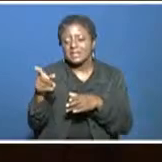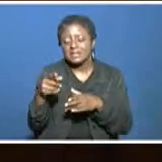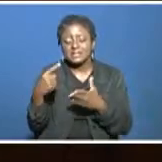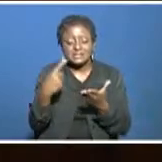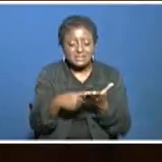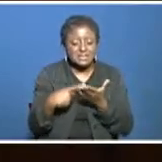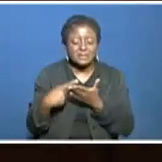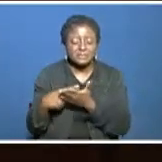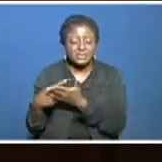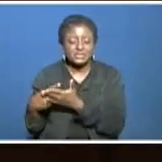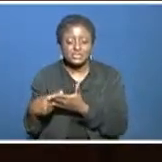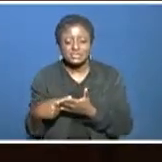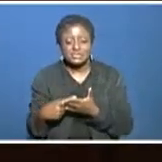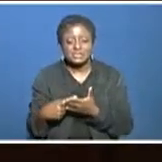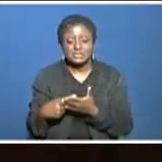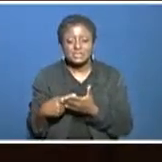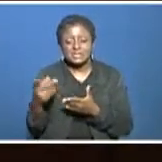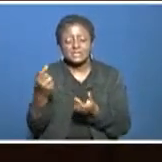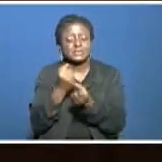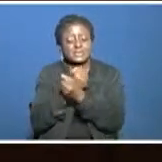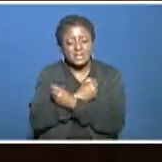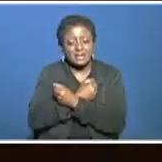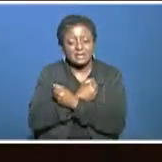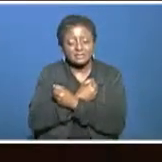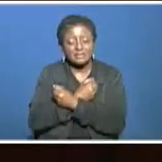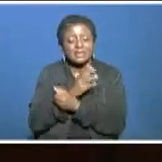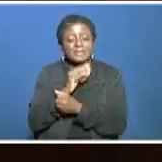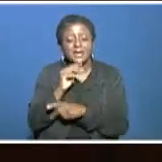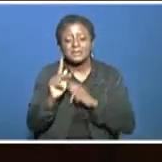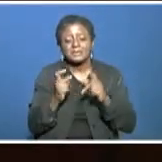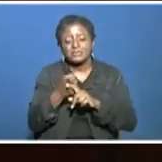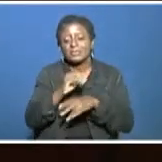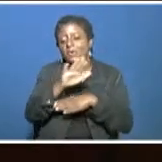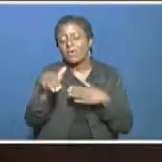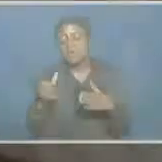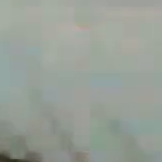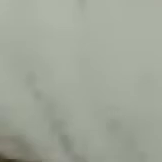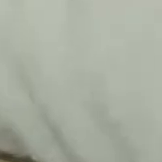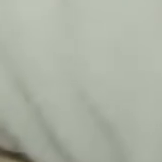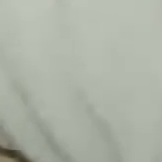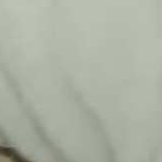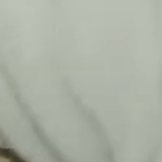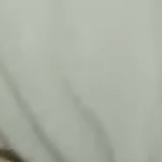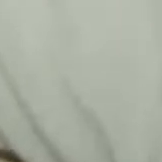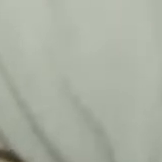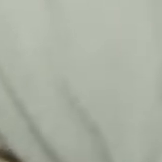of. He was beloved nationally by persons from all political stripes.